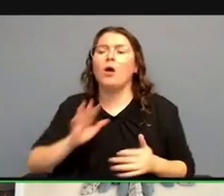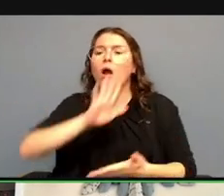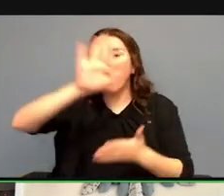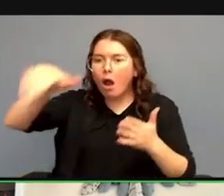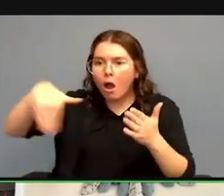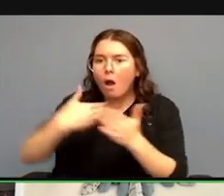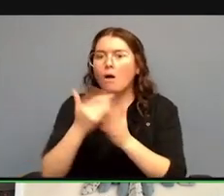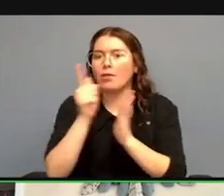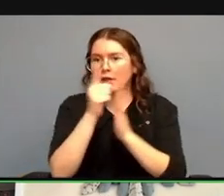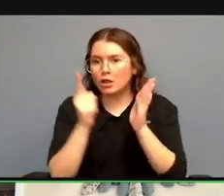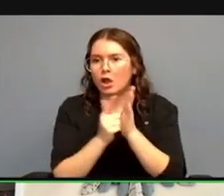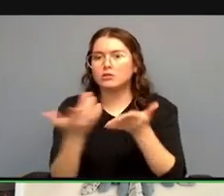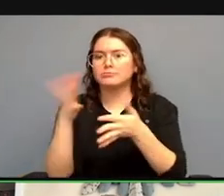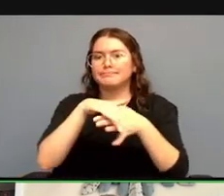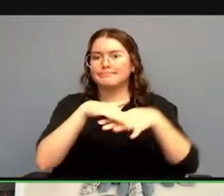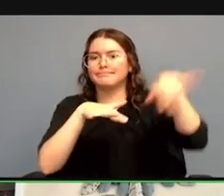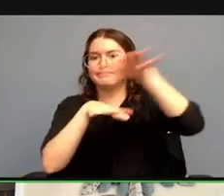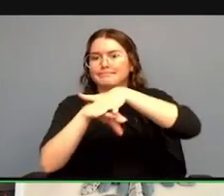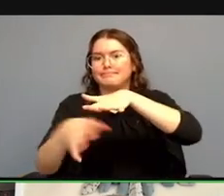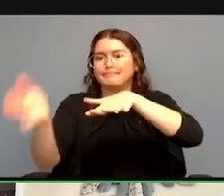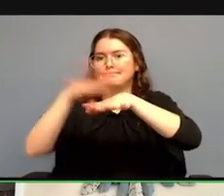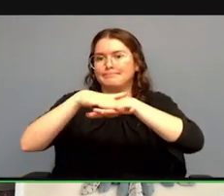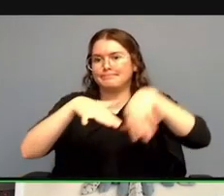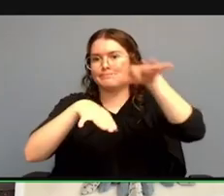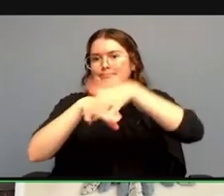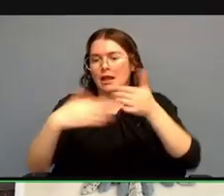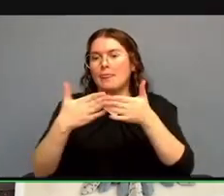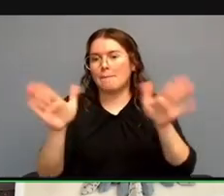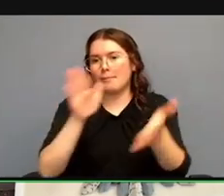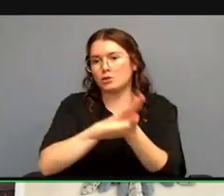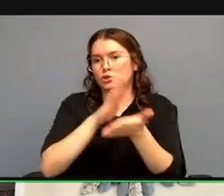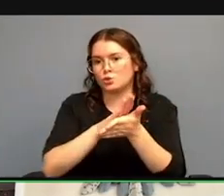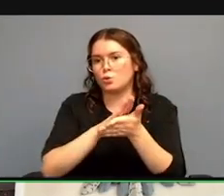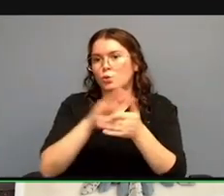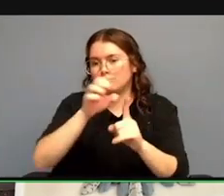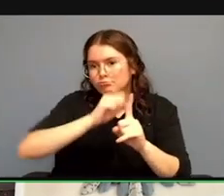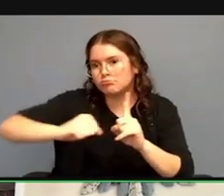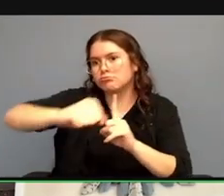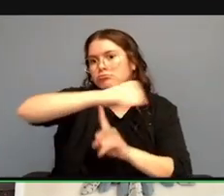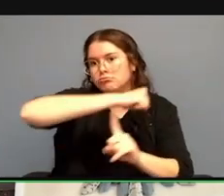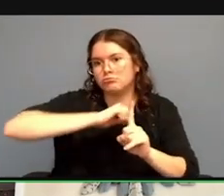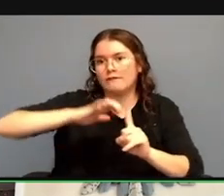all kind of overlap in the public school setting.